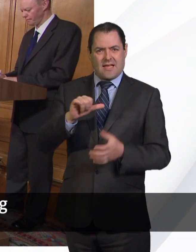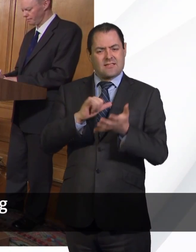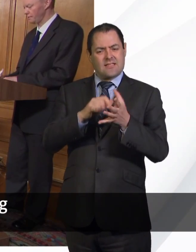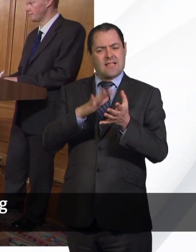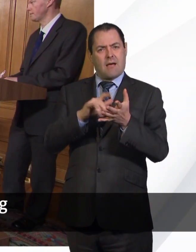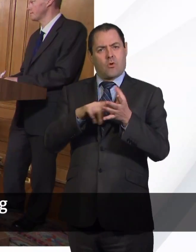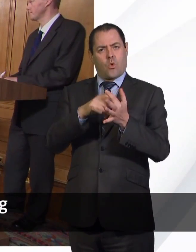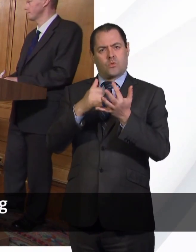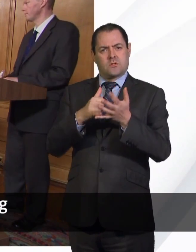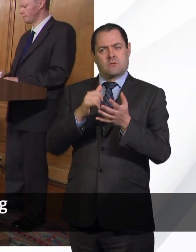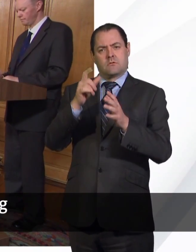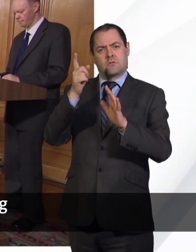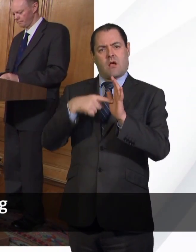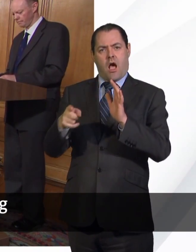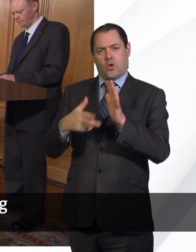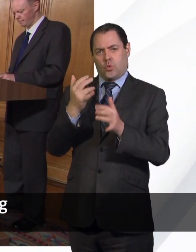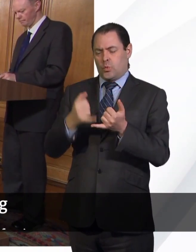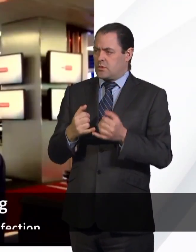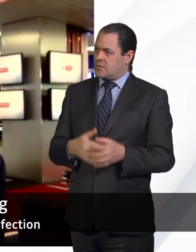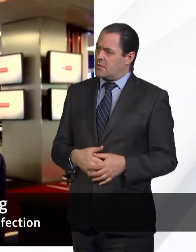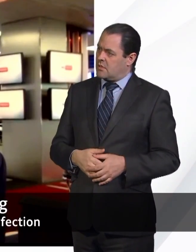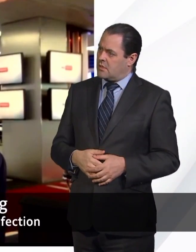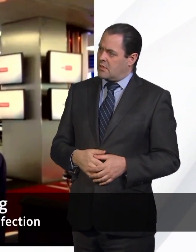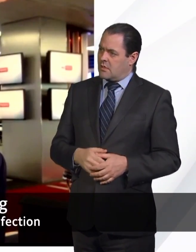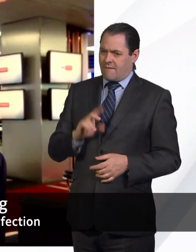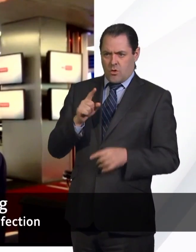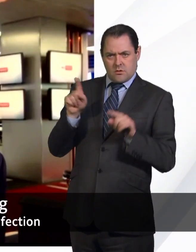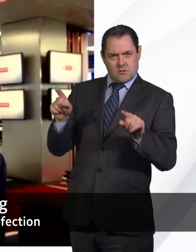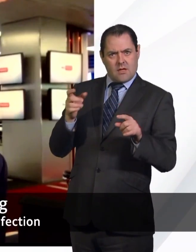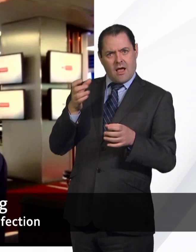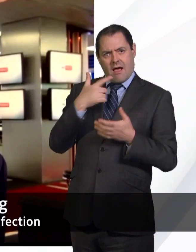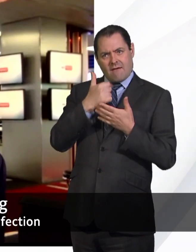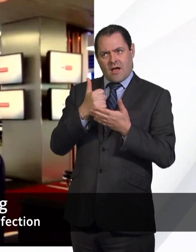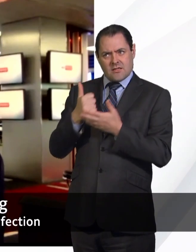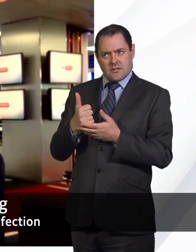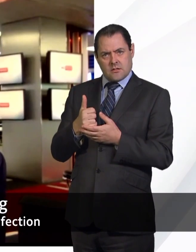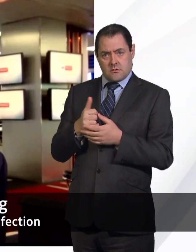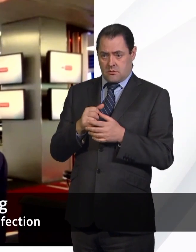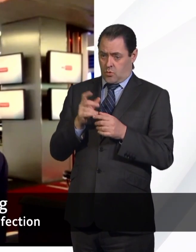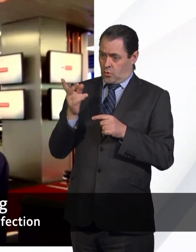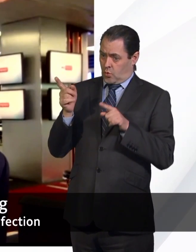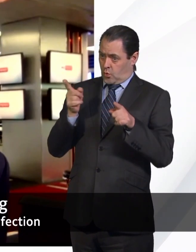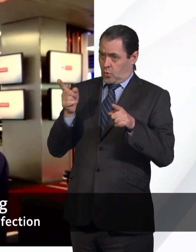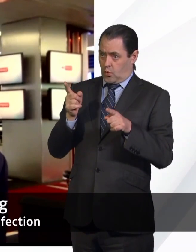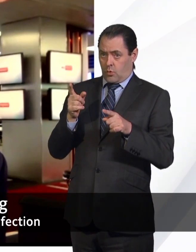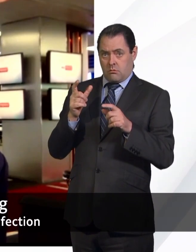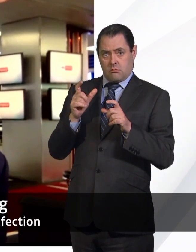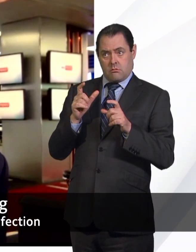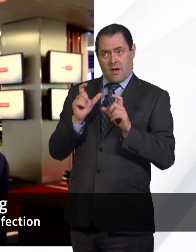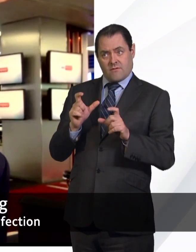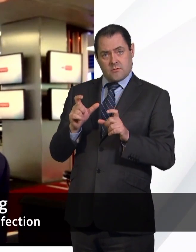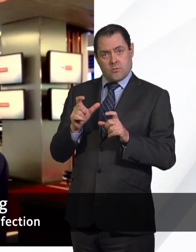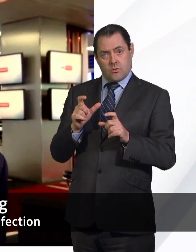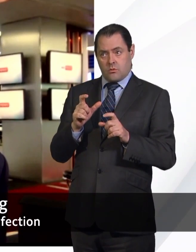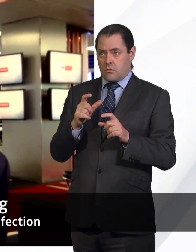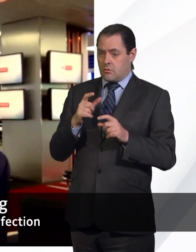News, please? First, a question to Patrick Vallance and Chris Whitty. Are you entirely comfortable with the Prime Minister telling you that you